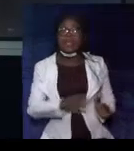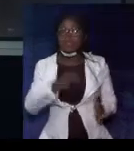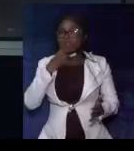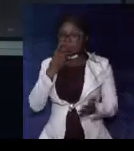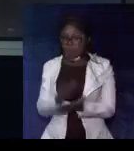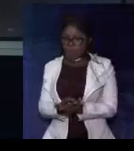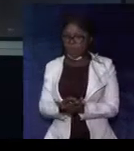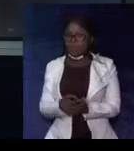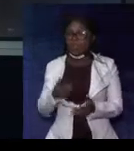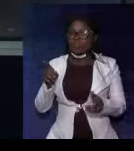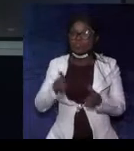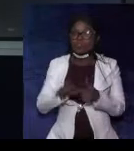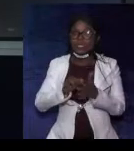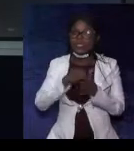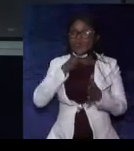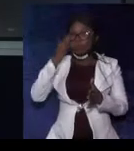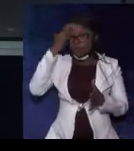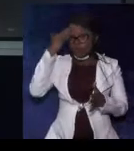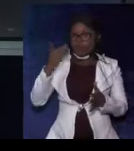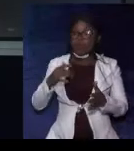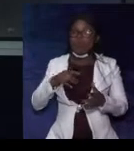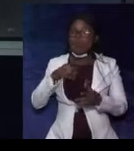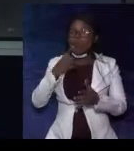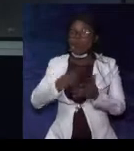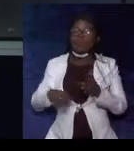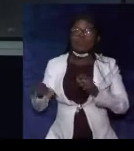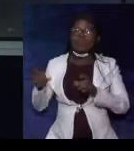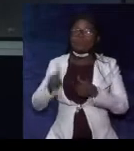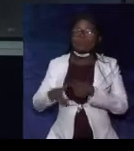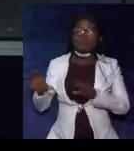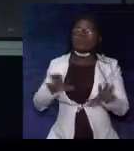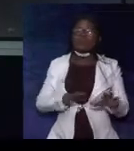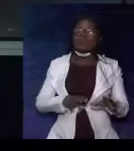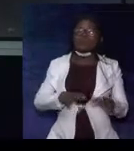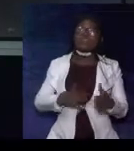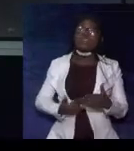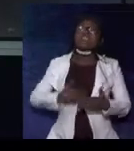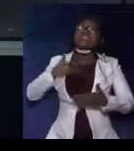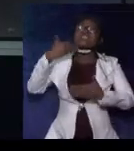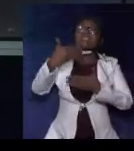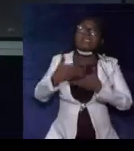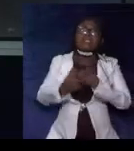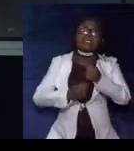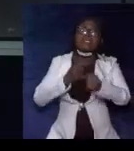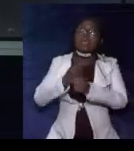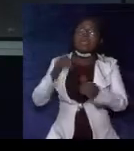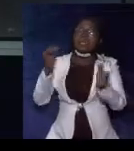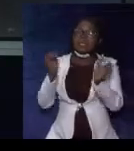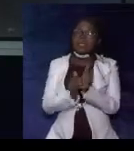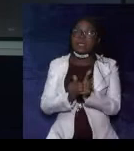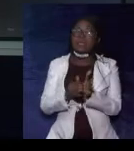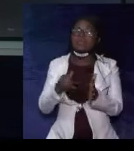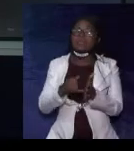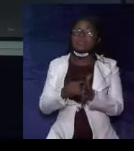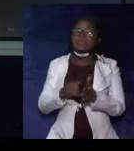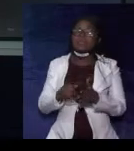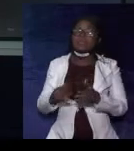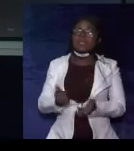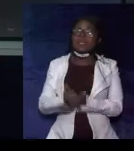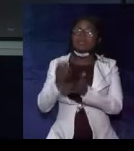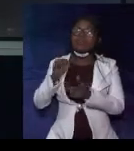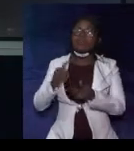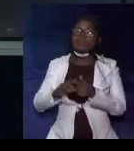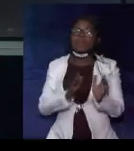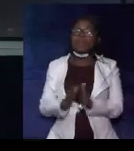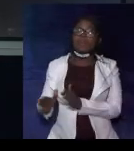Maybe for the coming year too, they will know that they will need to get all this for the next farming season. So it helps the farmer to